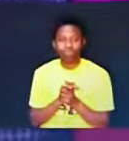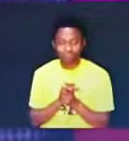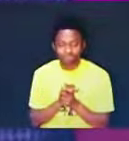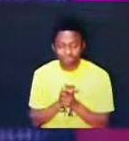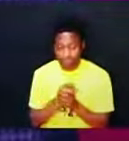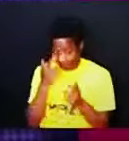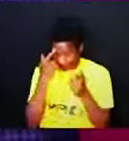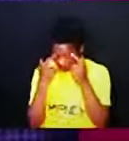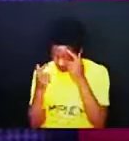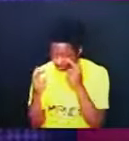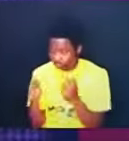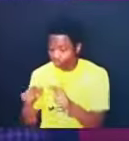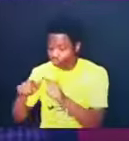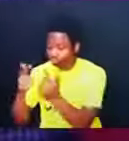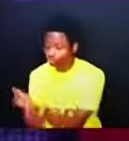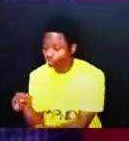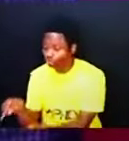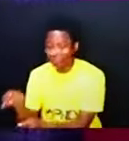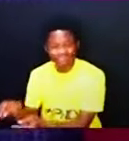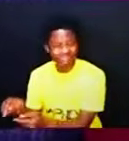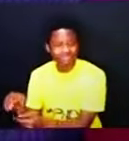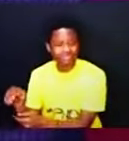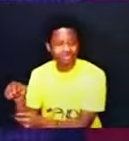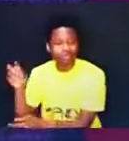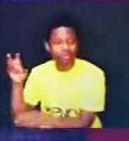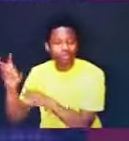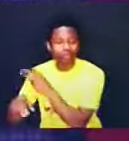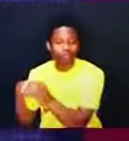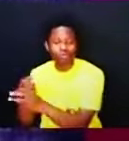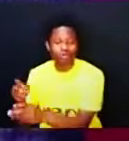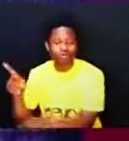already God's Israel.